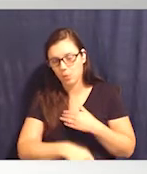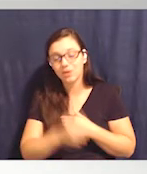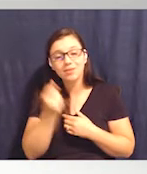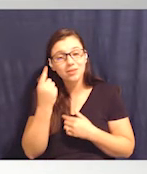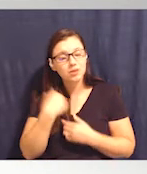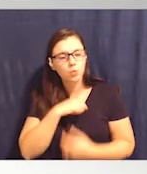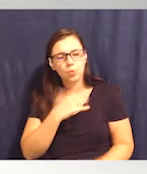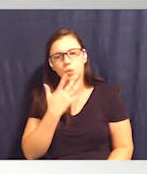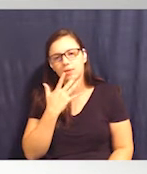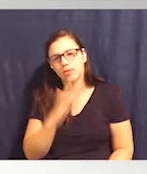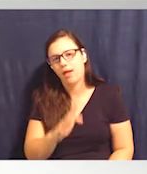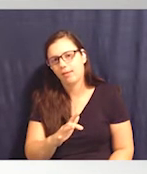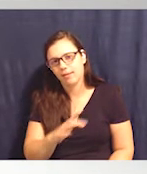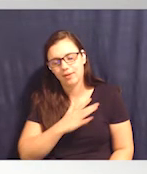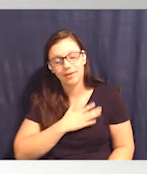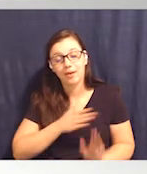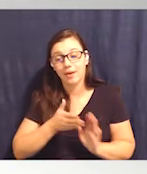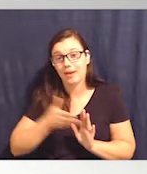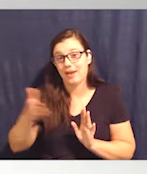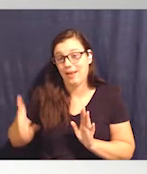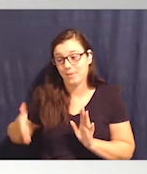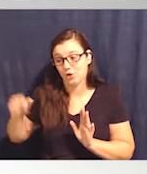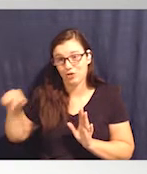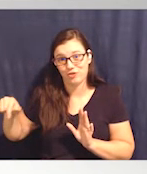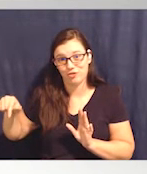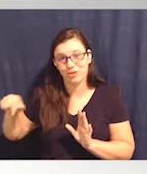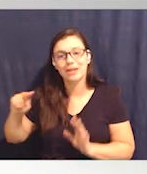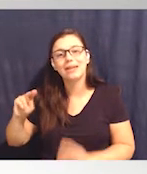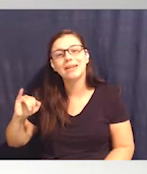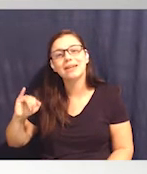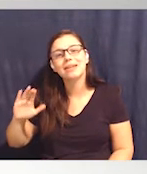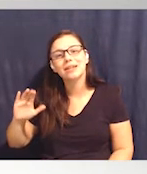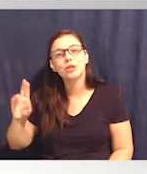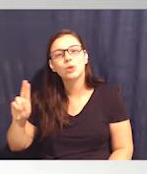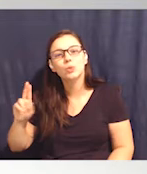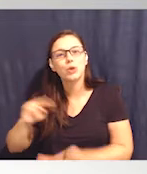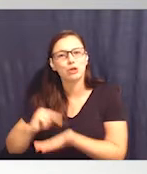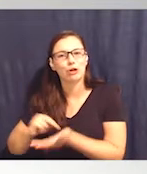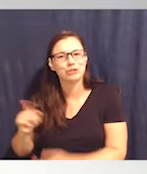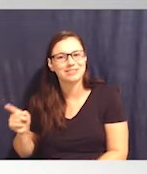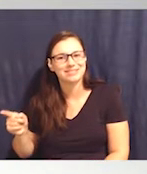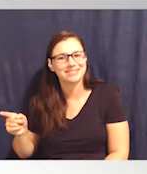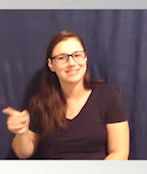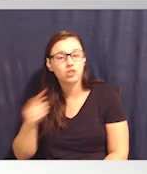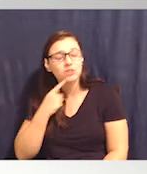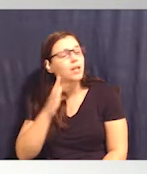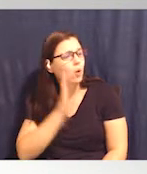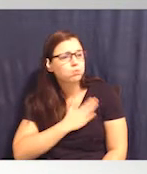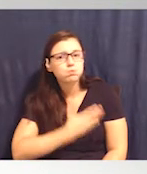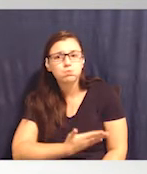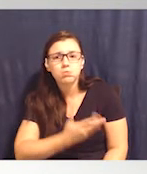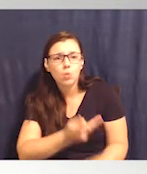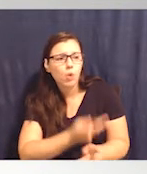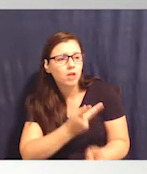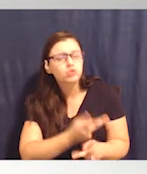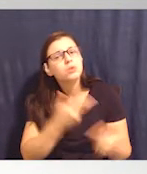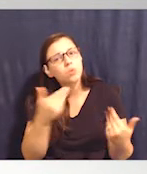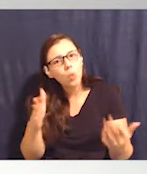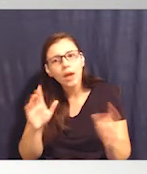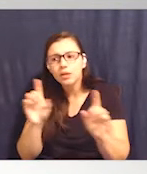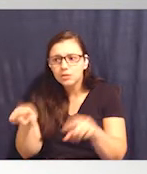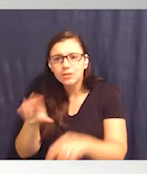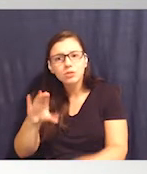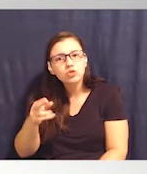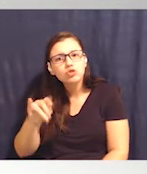next door neighbor was a NICU nurse. She said, I will watch him. Go to the Chili's. It's 5 minutes from here. Get